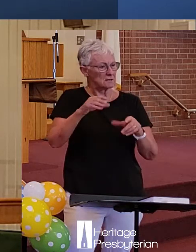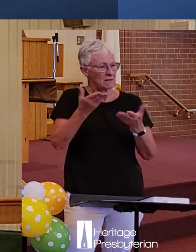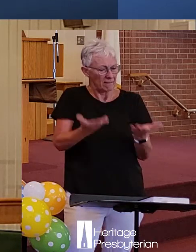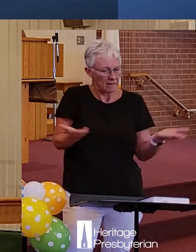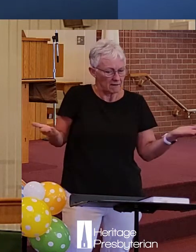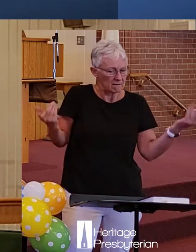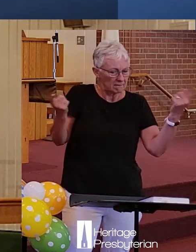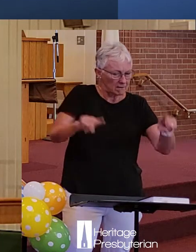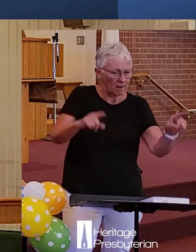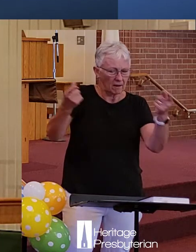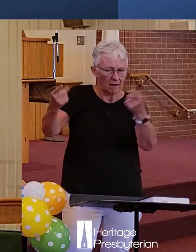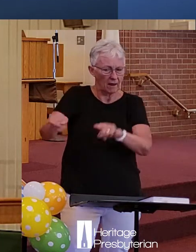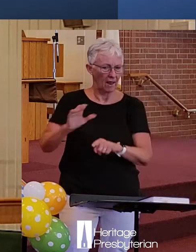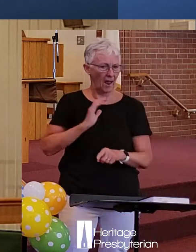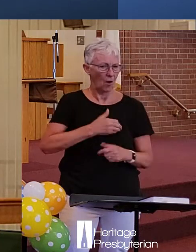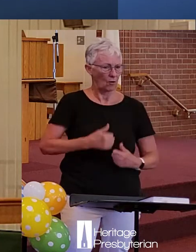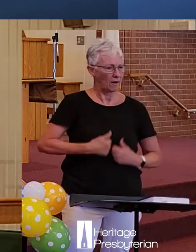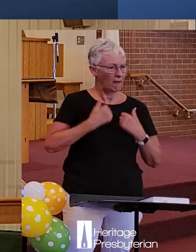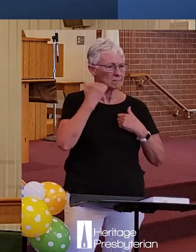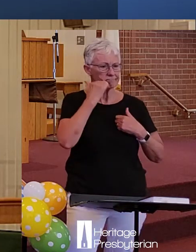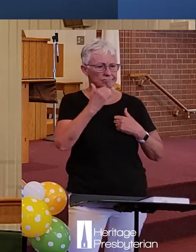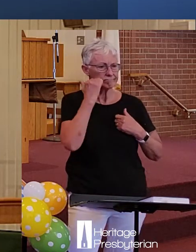it.